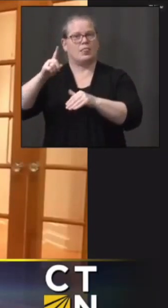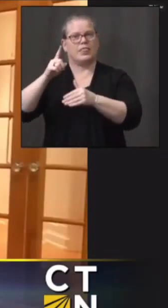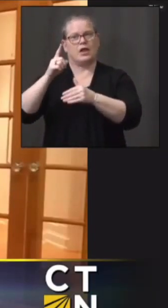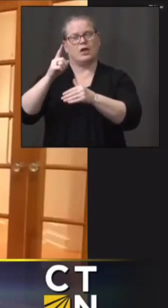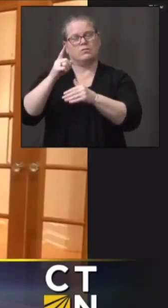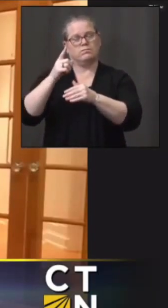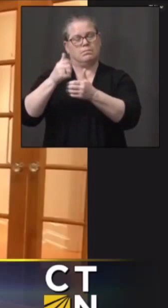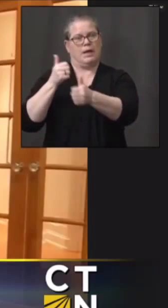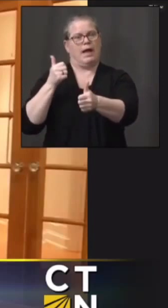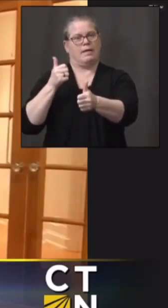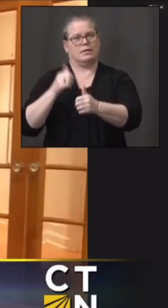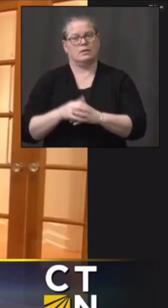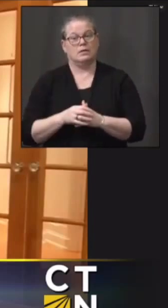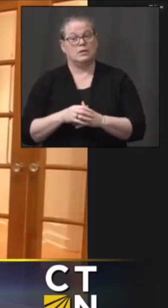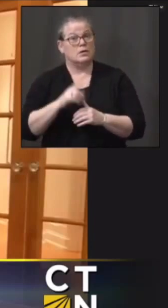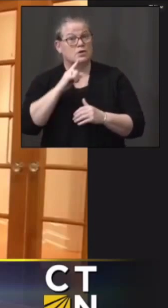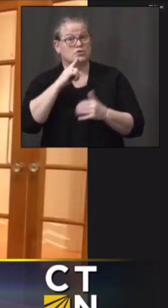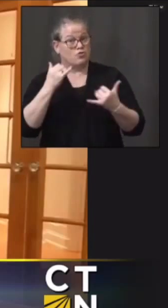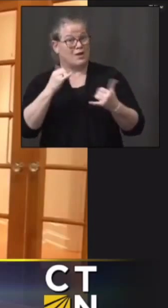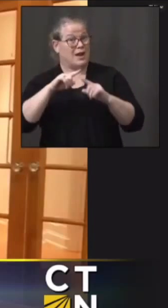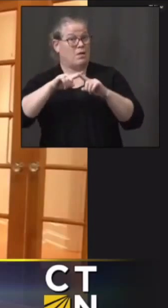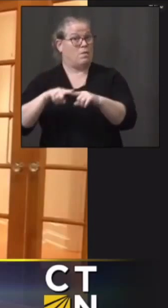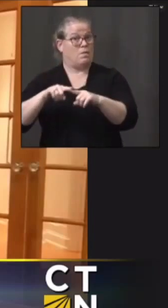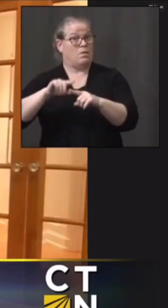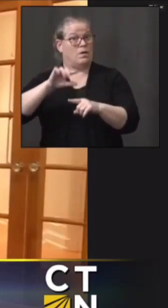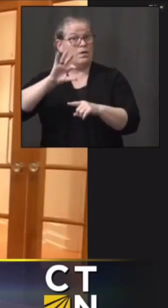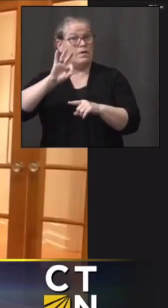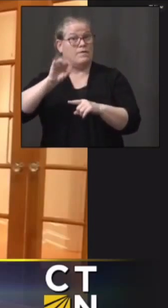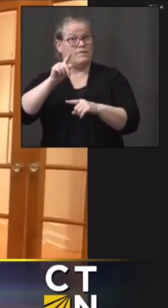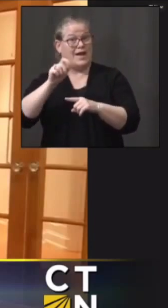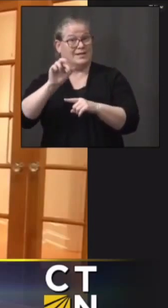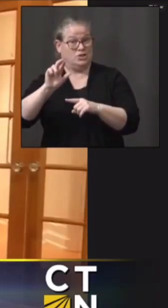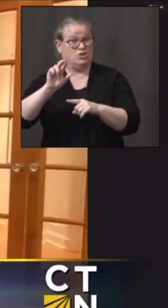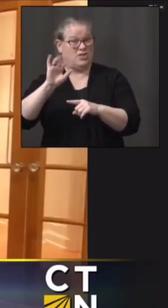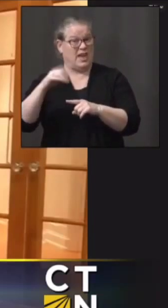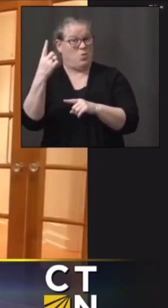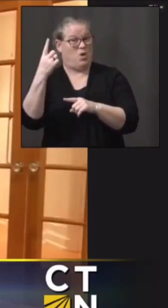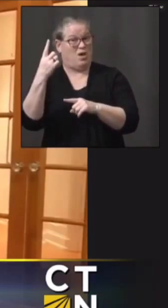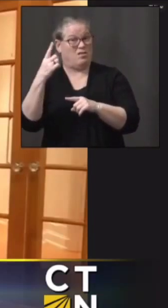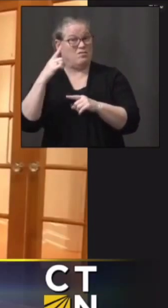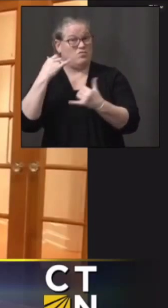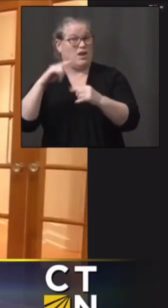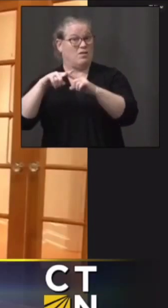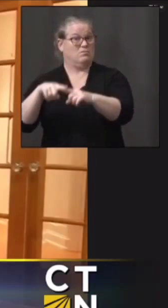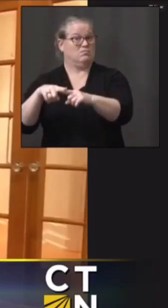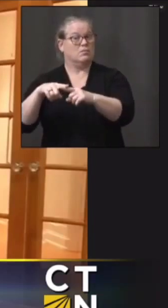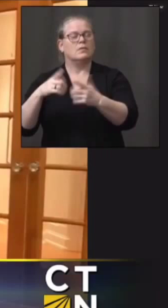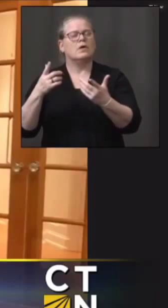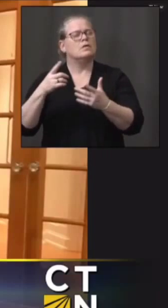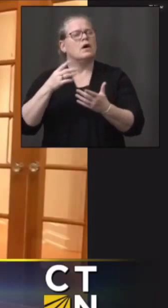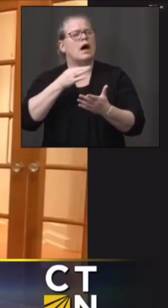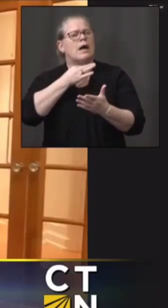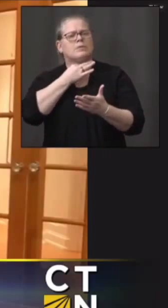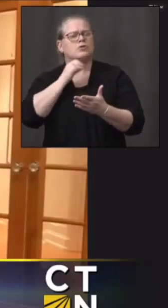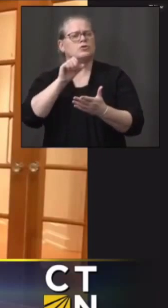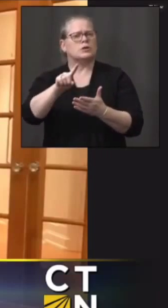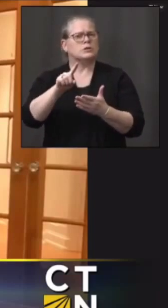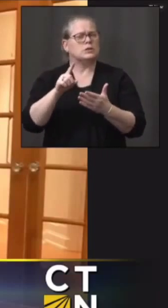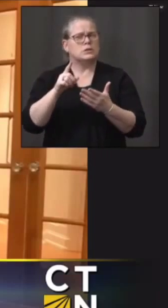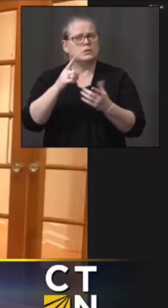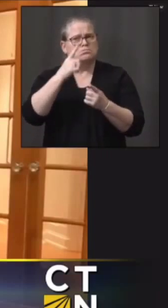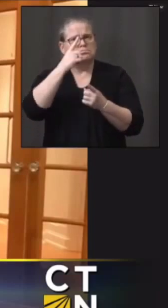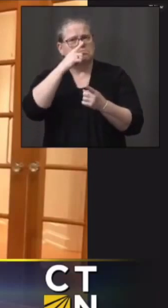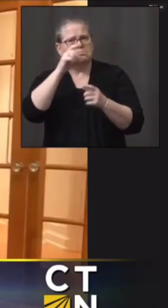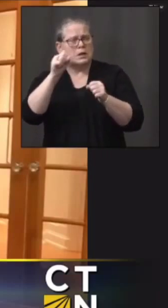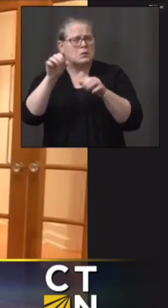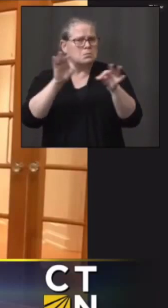we're primarily relying on Pfizer. Can you give us sort of more of a detailed breakdown of how many people you